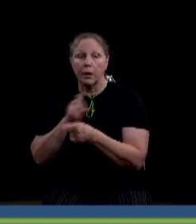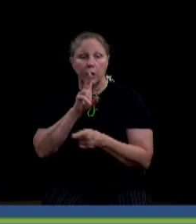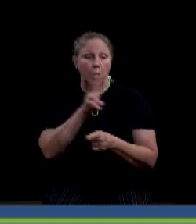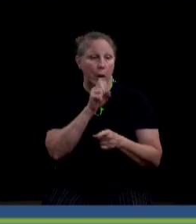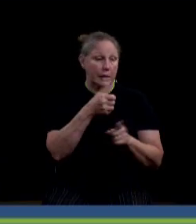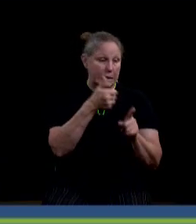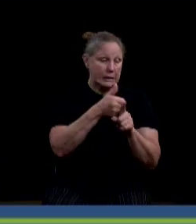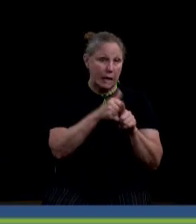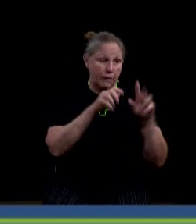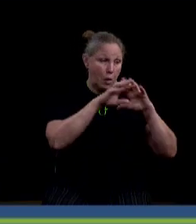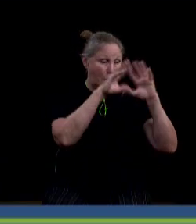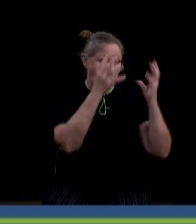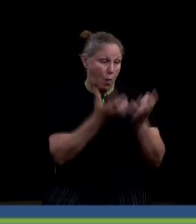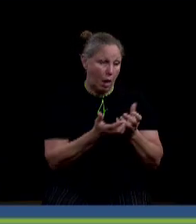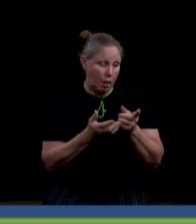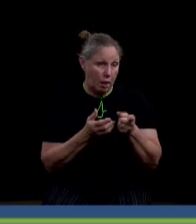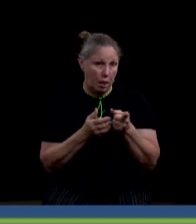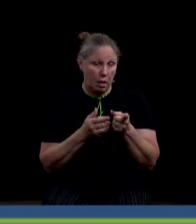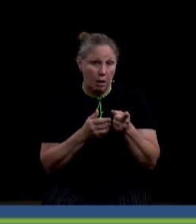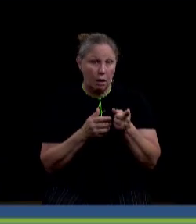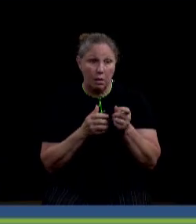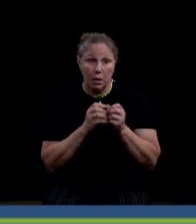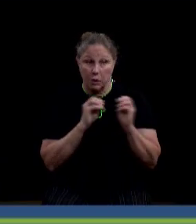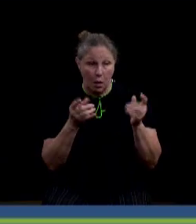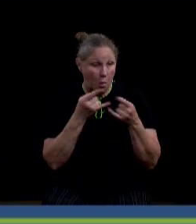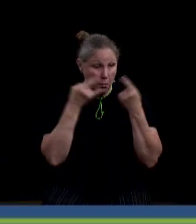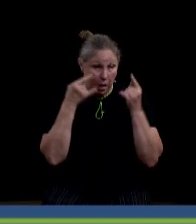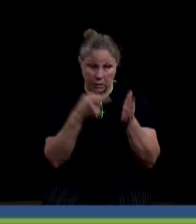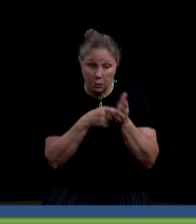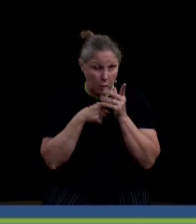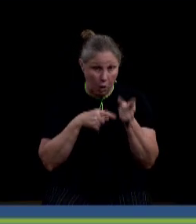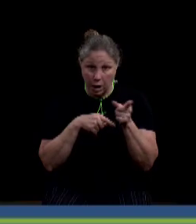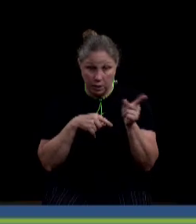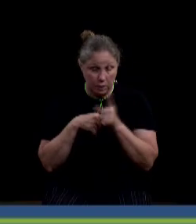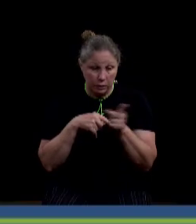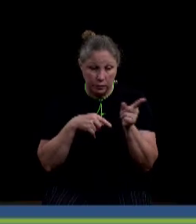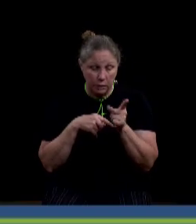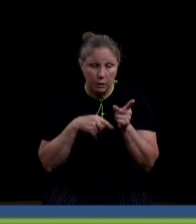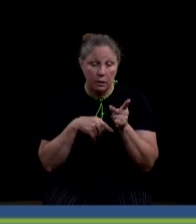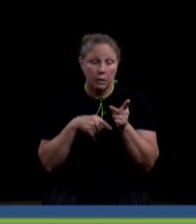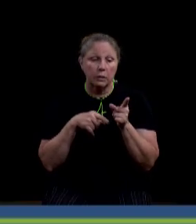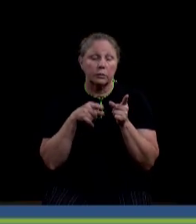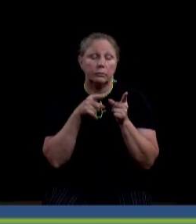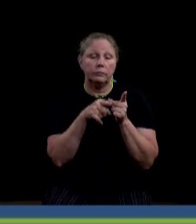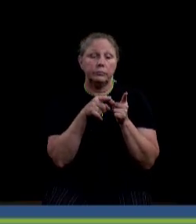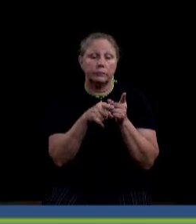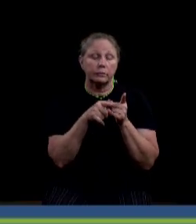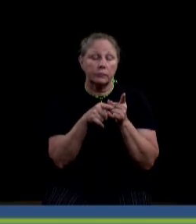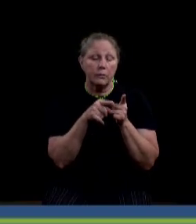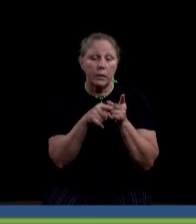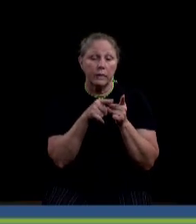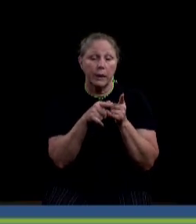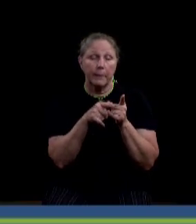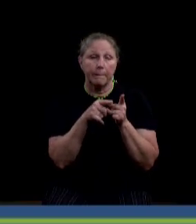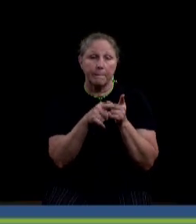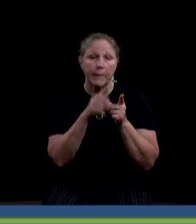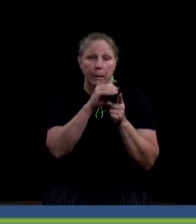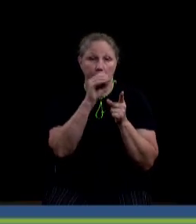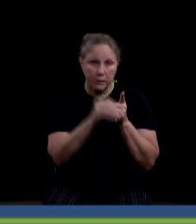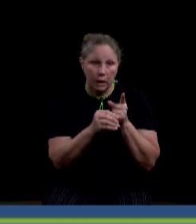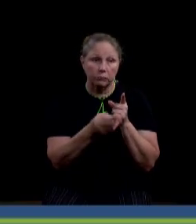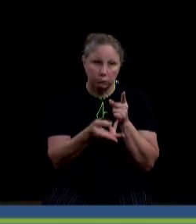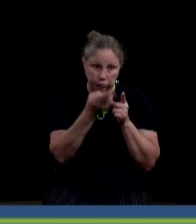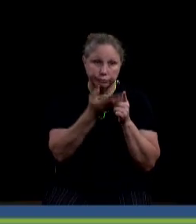in areas without mandated masks, where the rate continued to increase